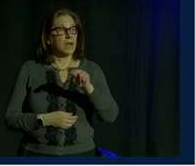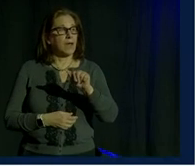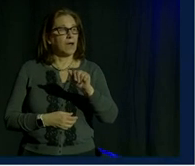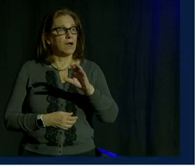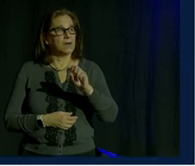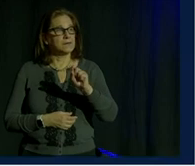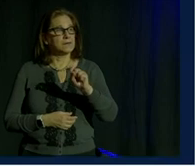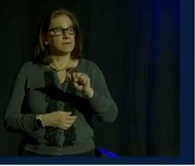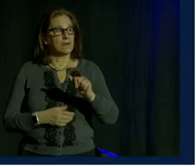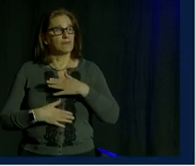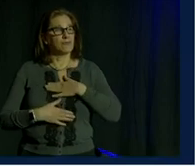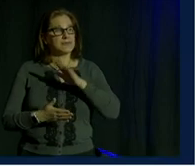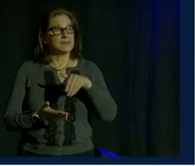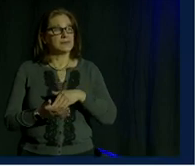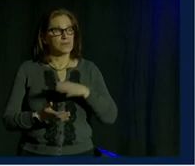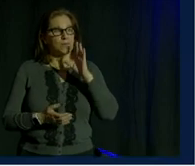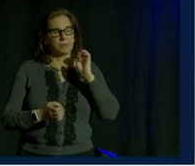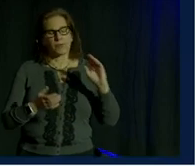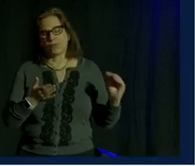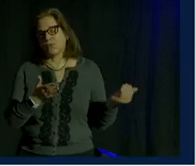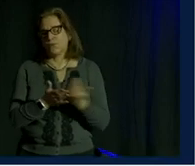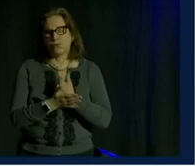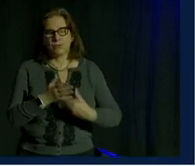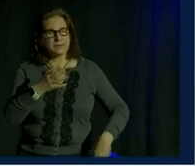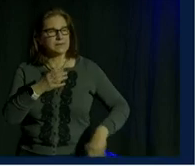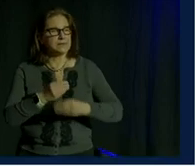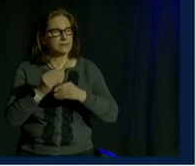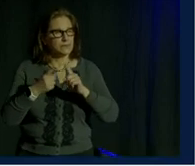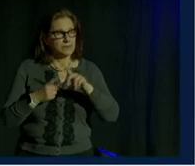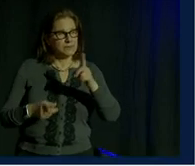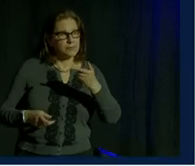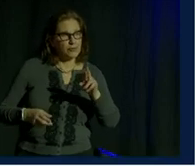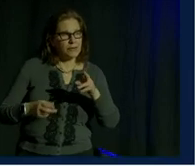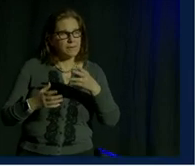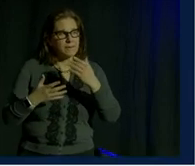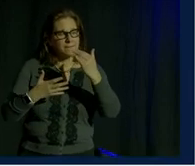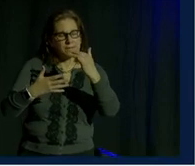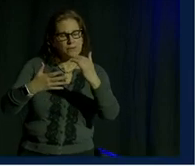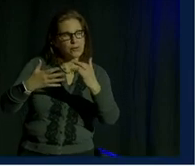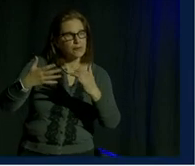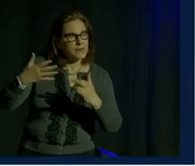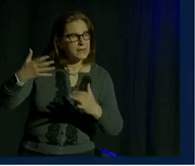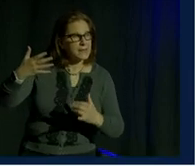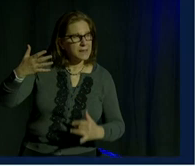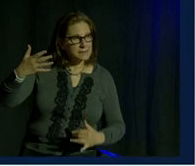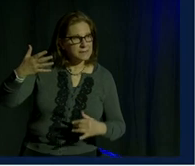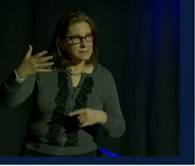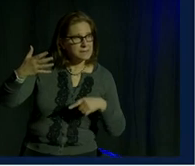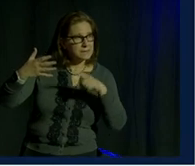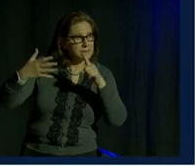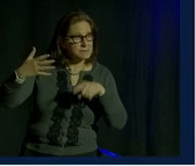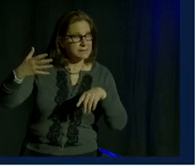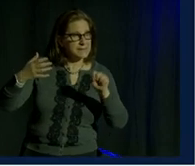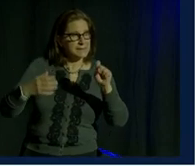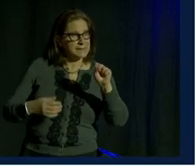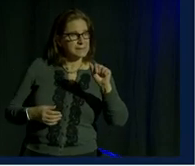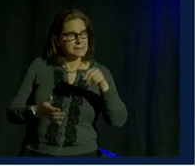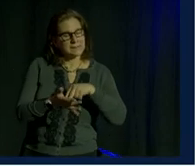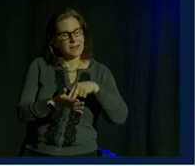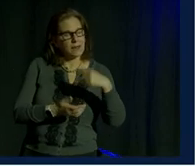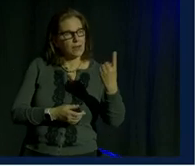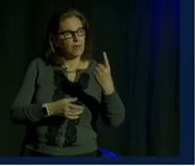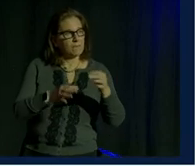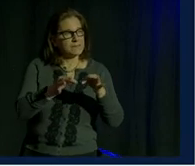The Anacostia Recreation Center will be a new addition to DPR's inventory. This new standalone